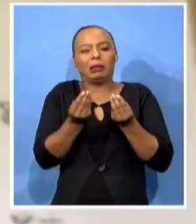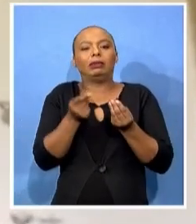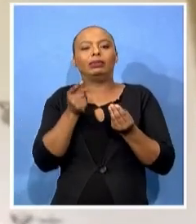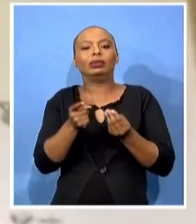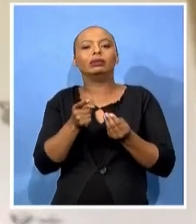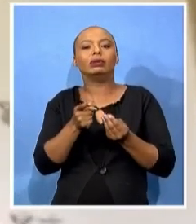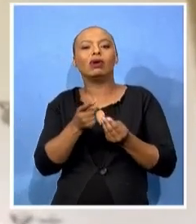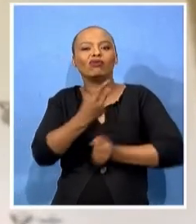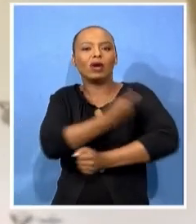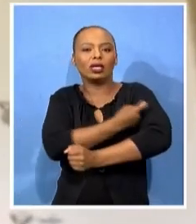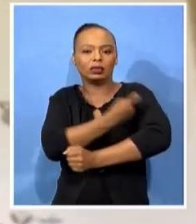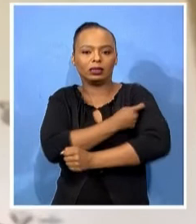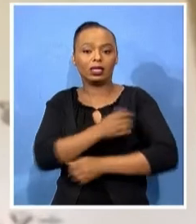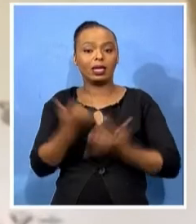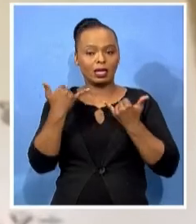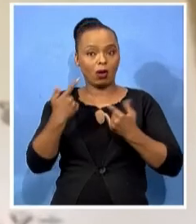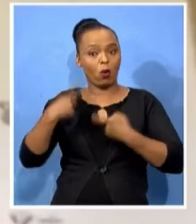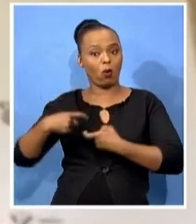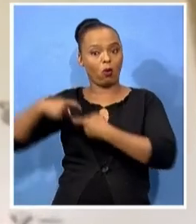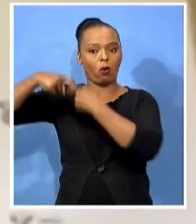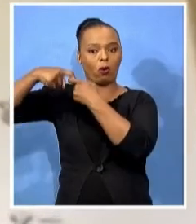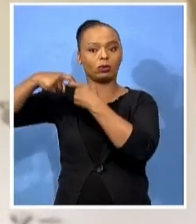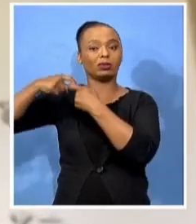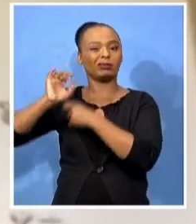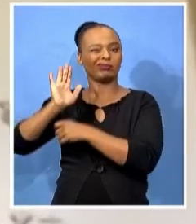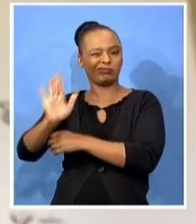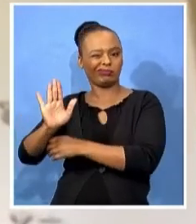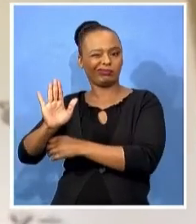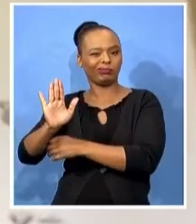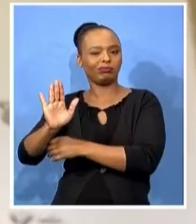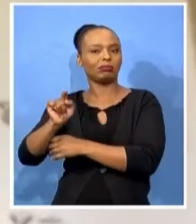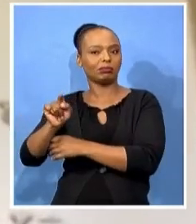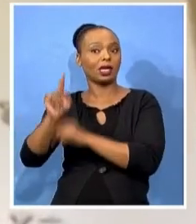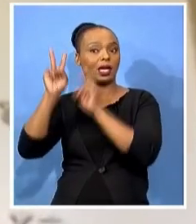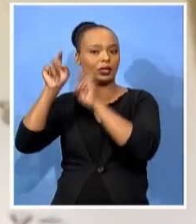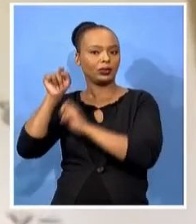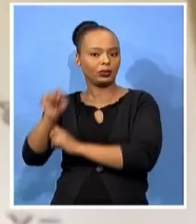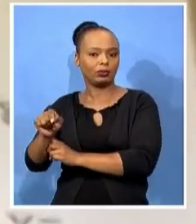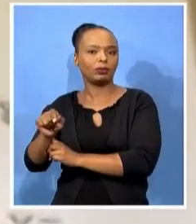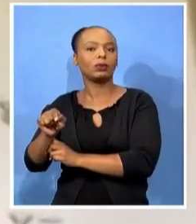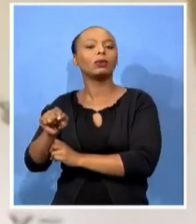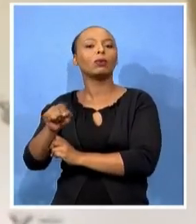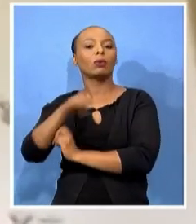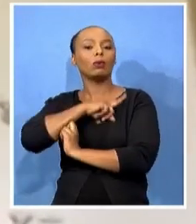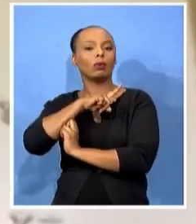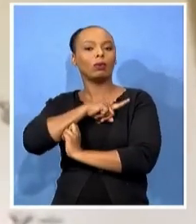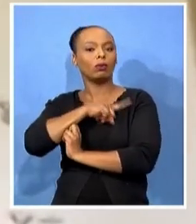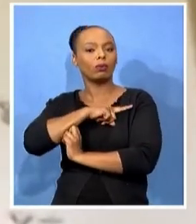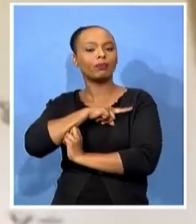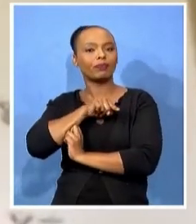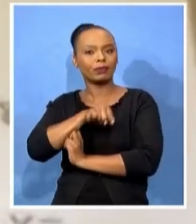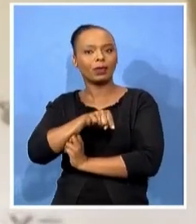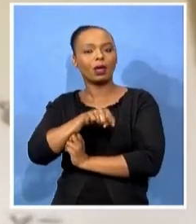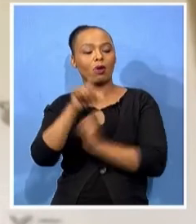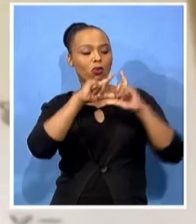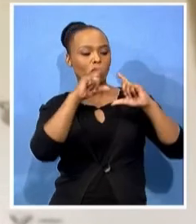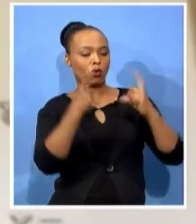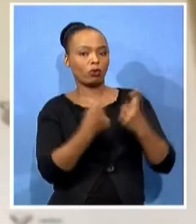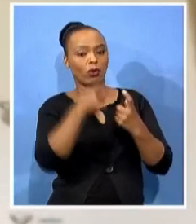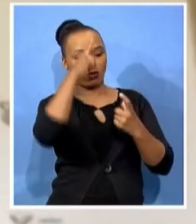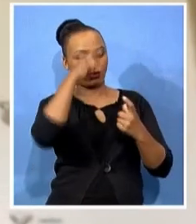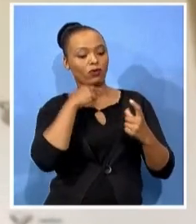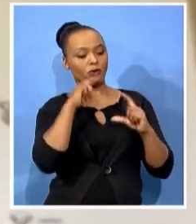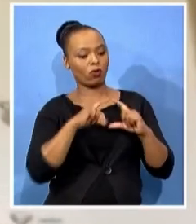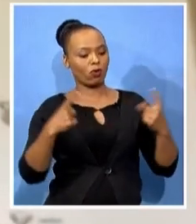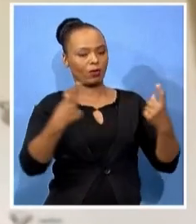just to say that we'll take through the portfolio committee through the presentation, but also at the same